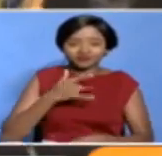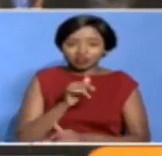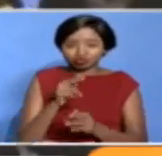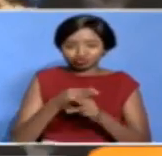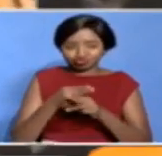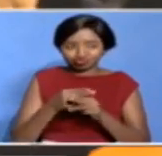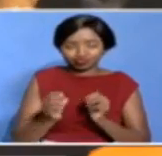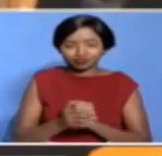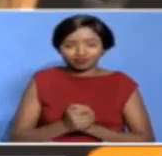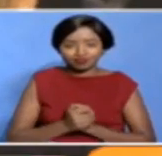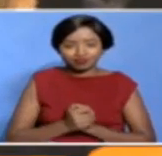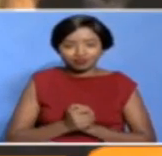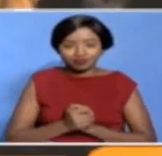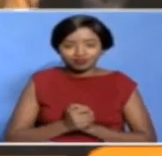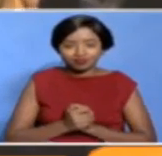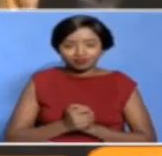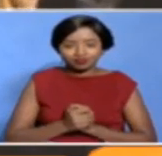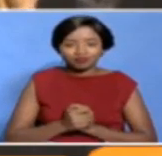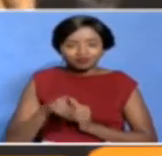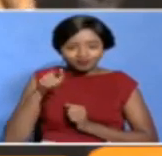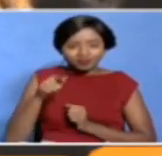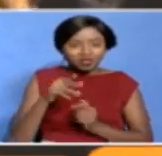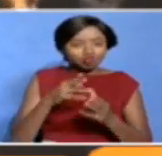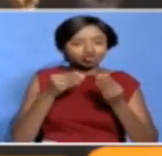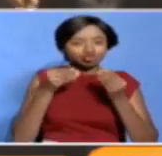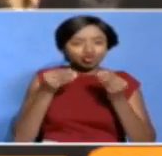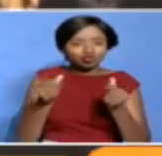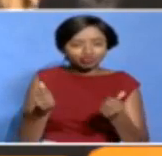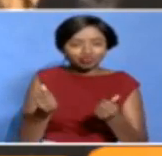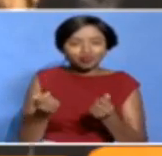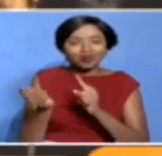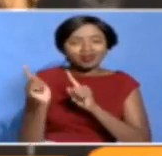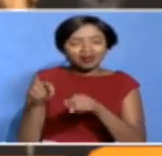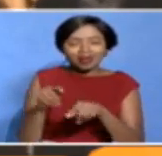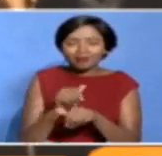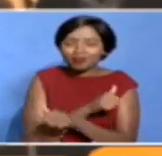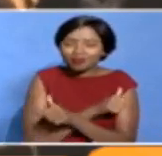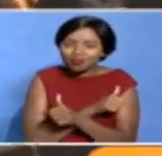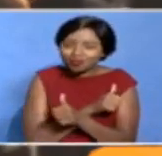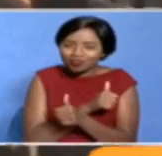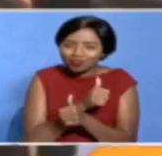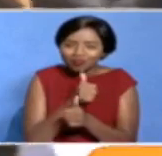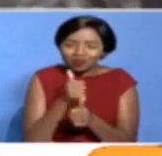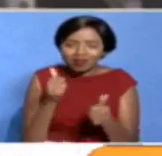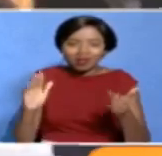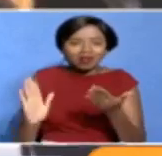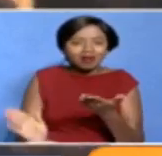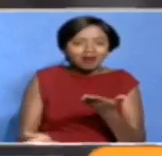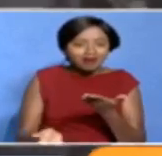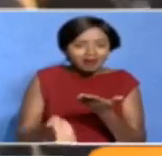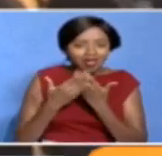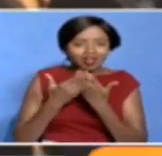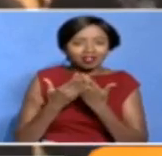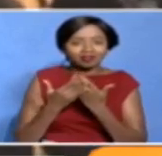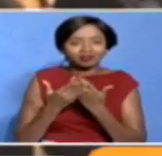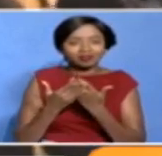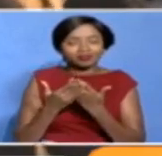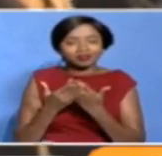zitakuja, itakuja kwa njia yenye itafika kwa ukulima. Kwa njia